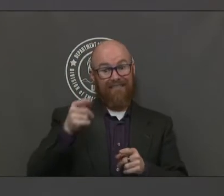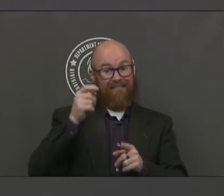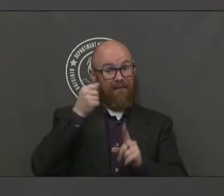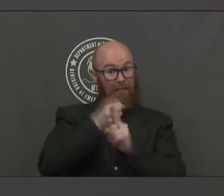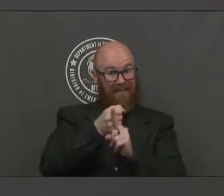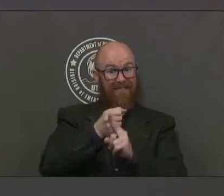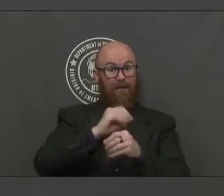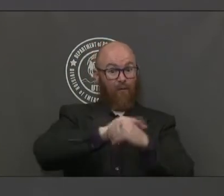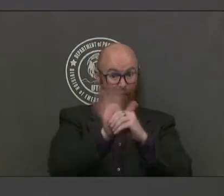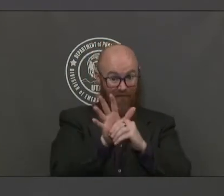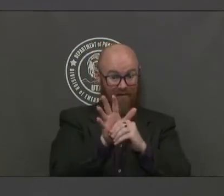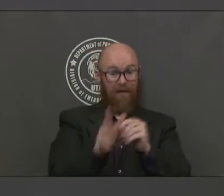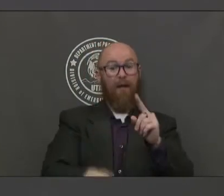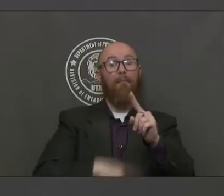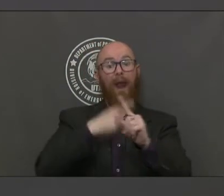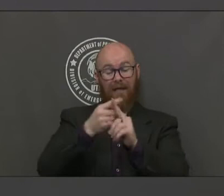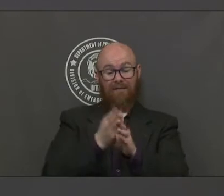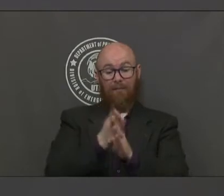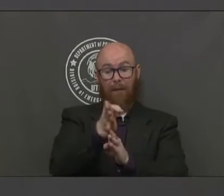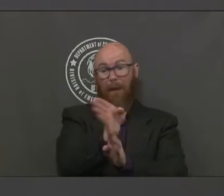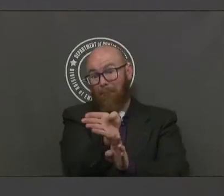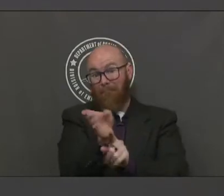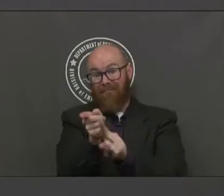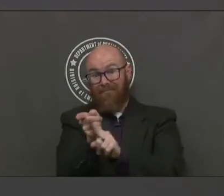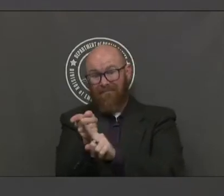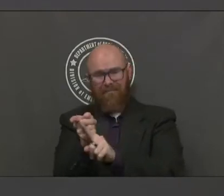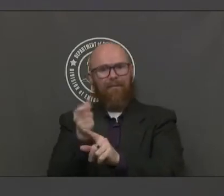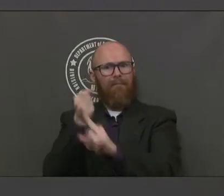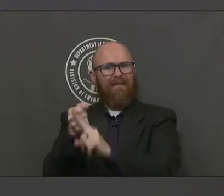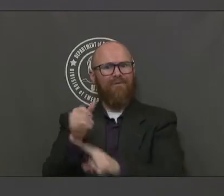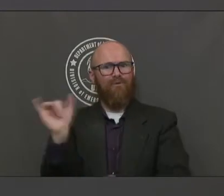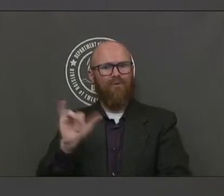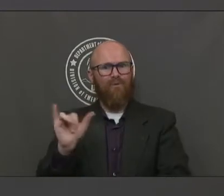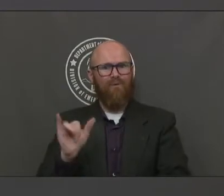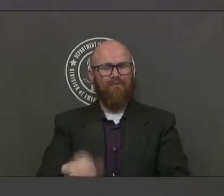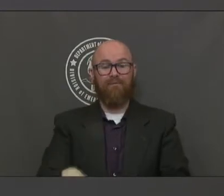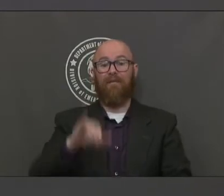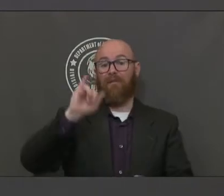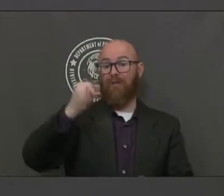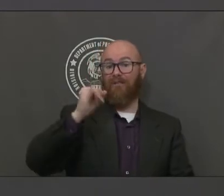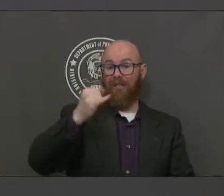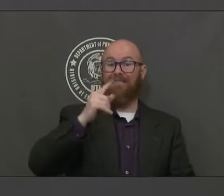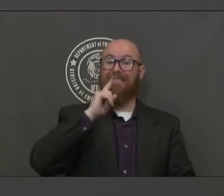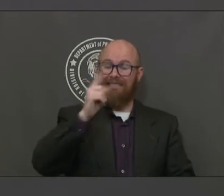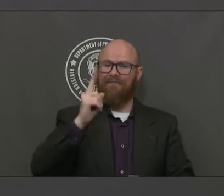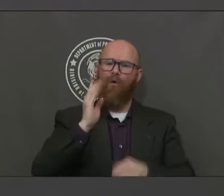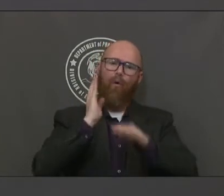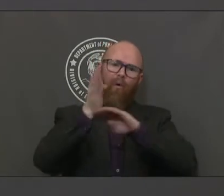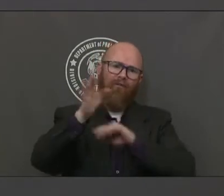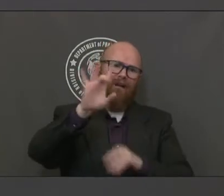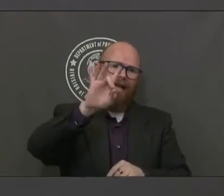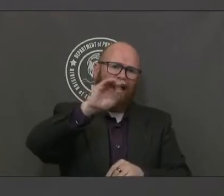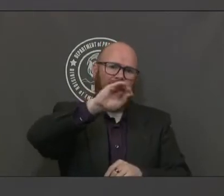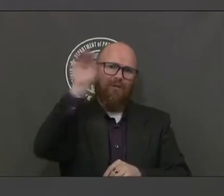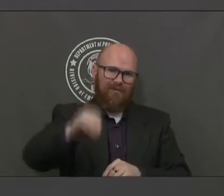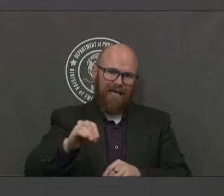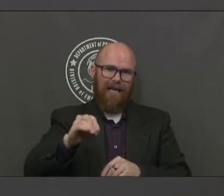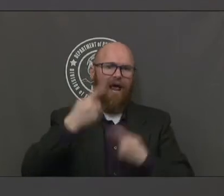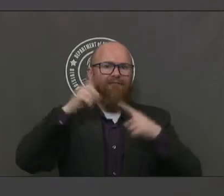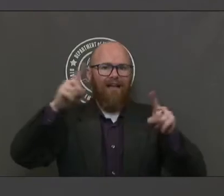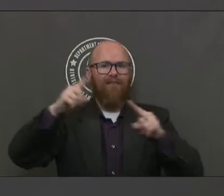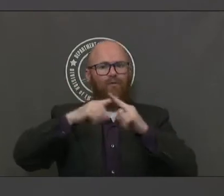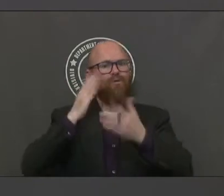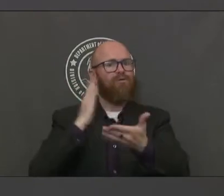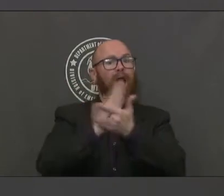which is super exciting. In addition, the Johnson & Johnson vaccine is over 80% effective at preventing hospitalization and death.